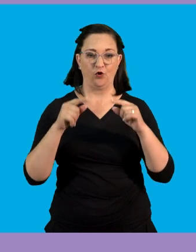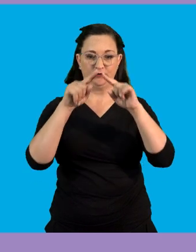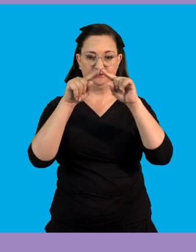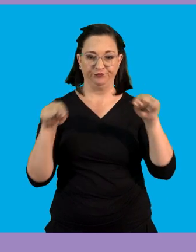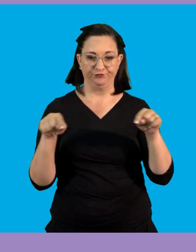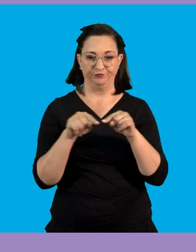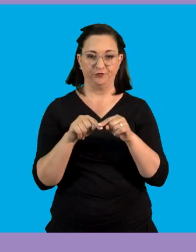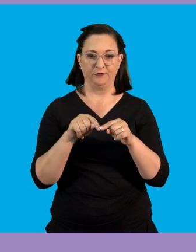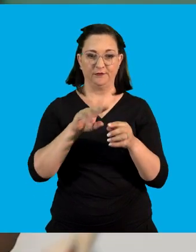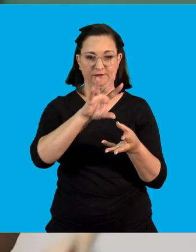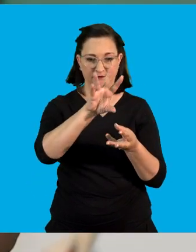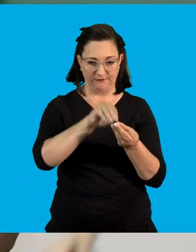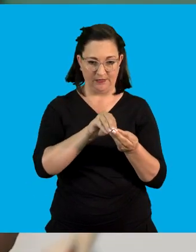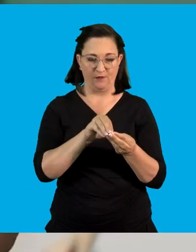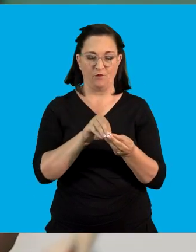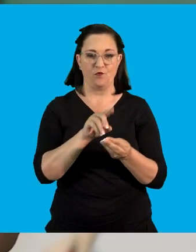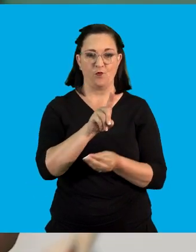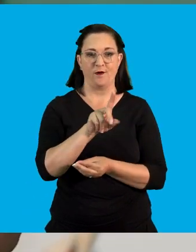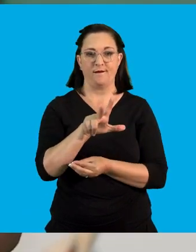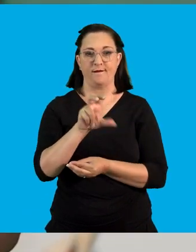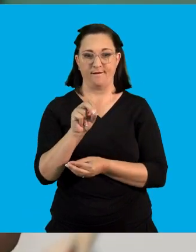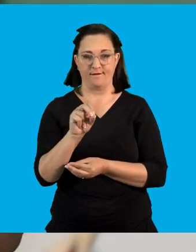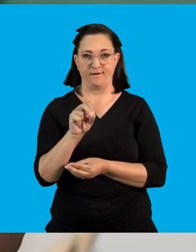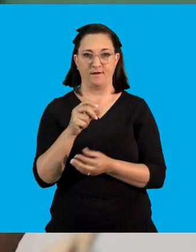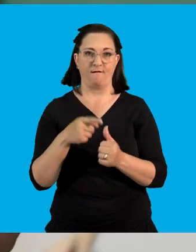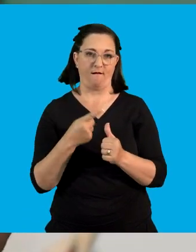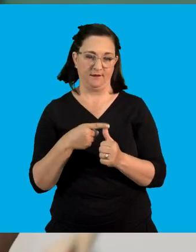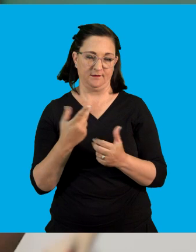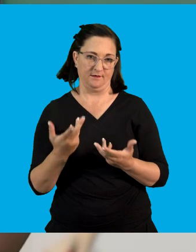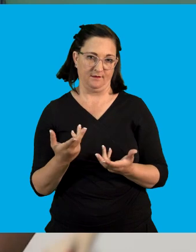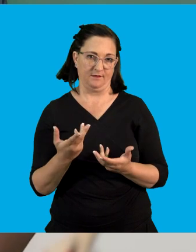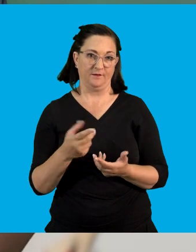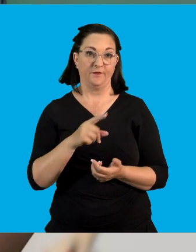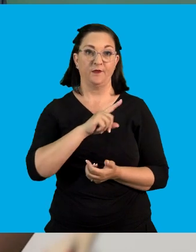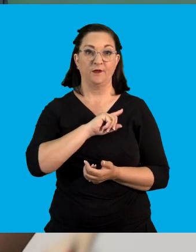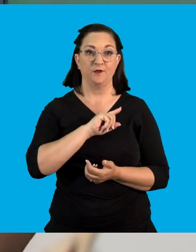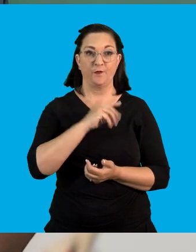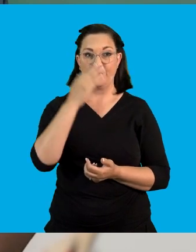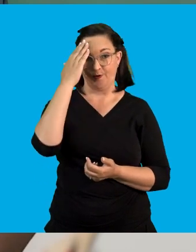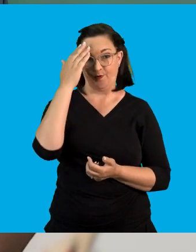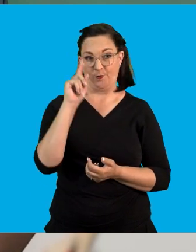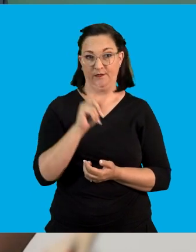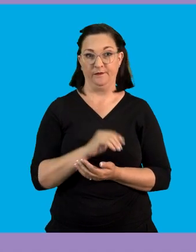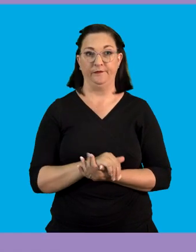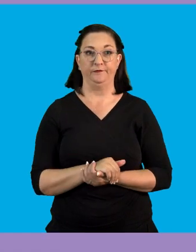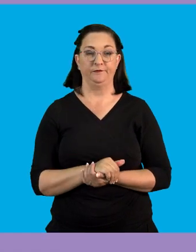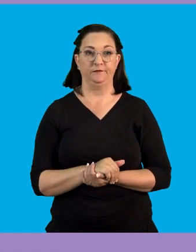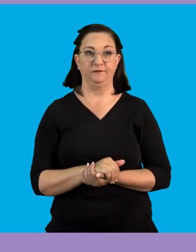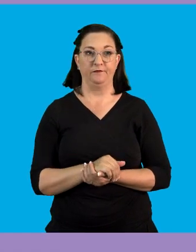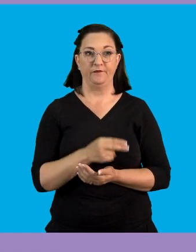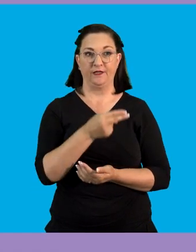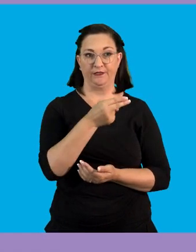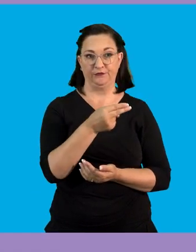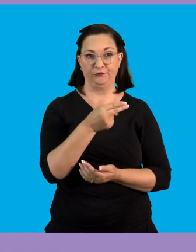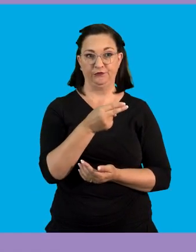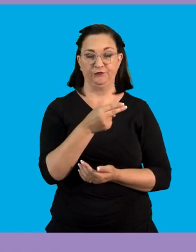angles of a triangle, the sum of the angles of the triangle equals to 180. So angle H,